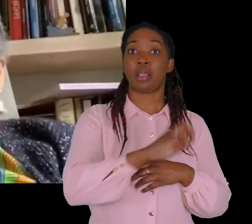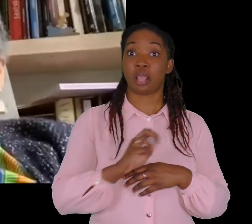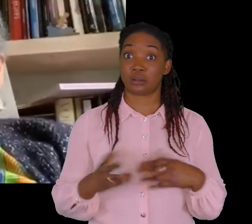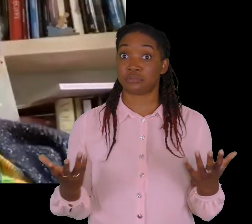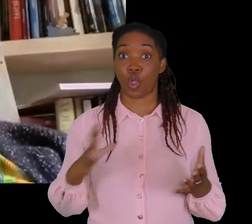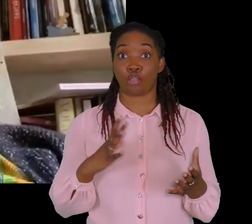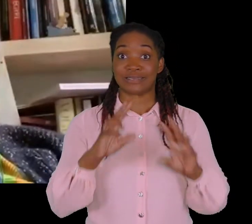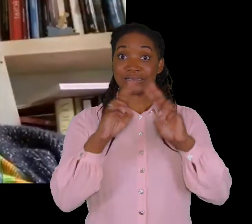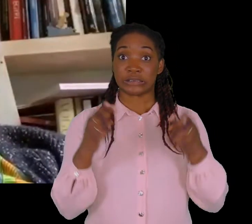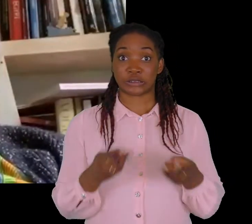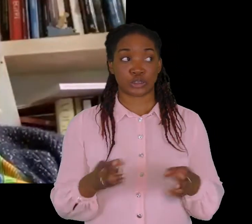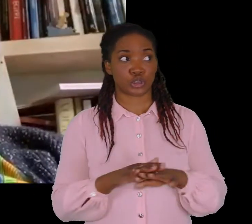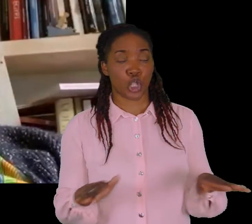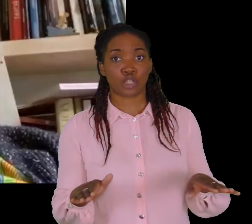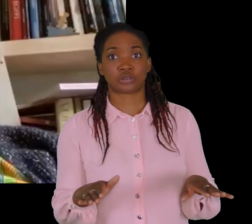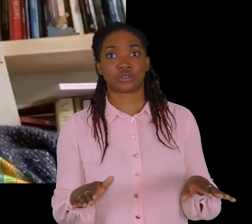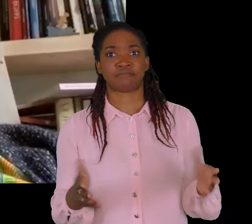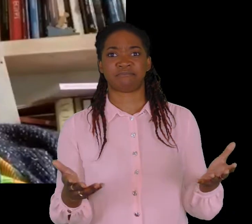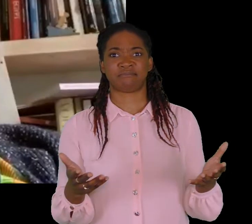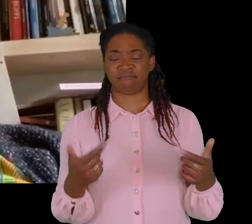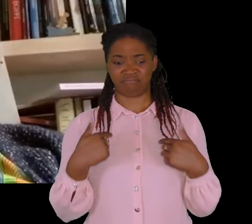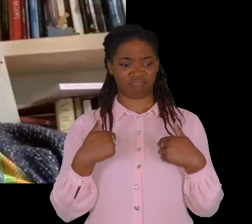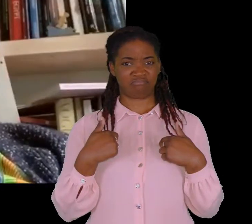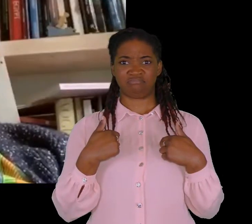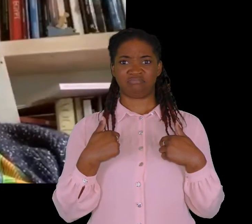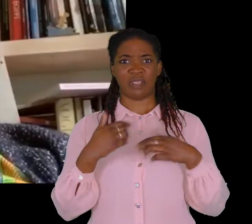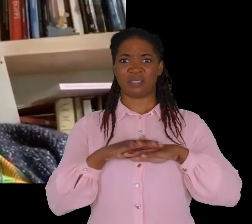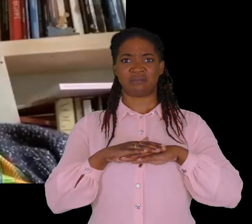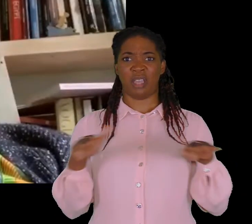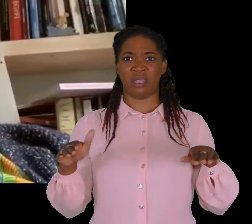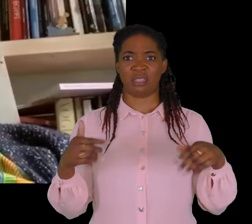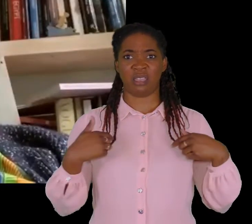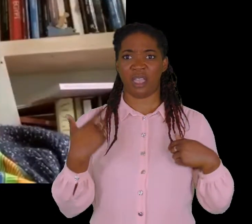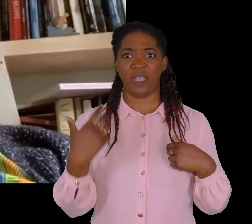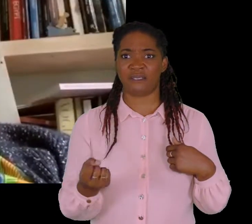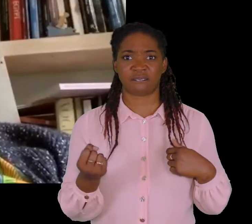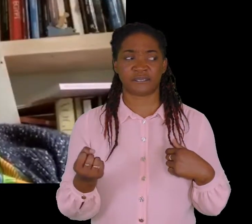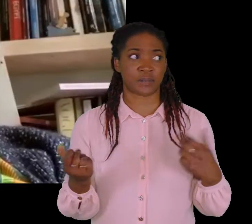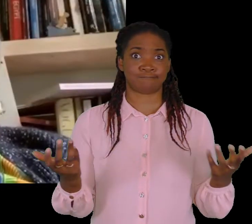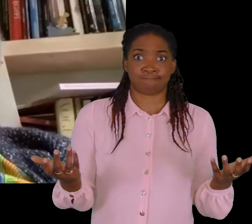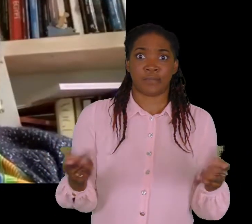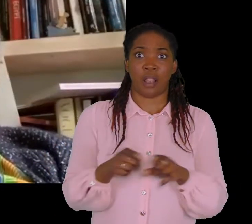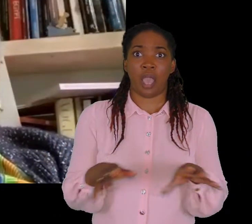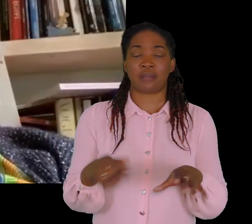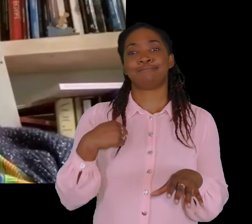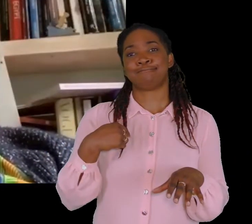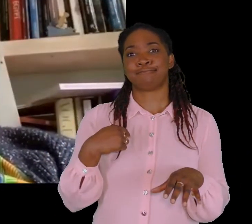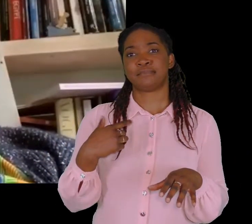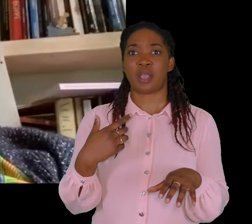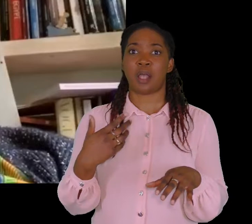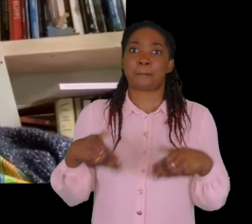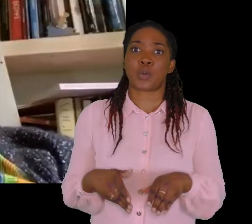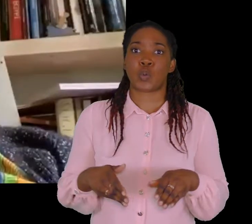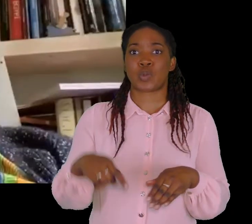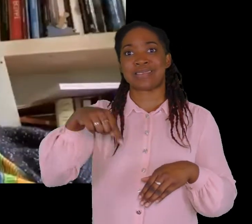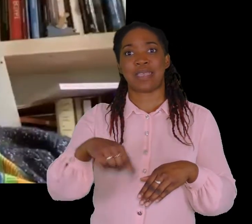none of us were provincial. None of us had the luxury of being provincial. And not that everybody was urban or from the